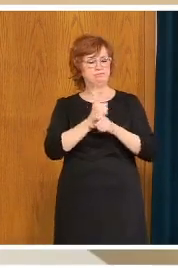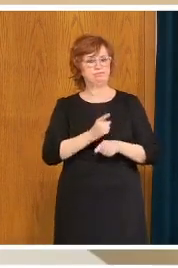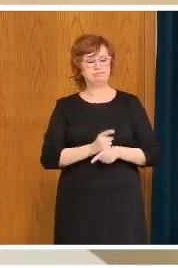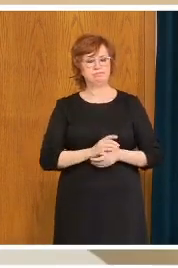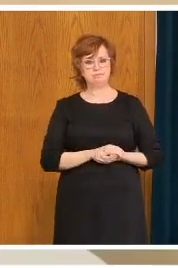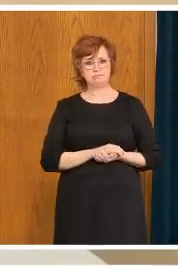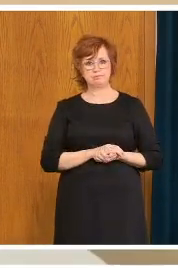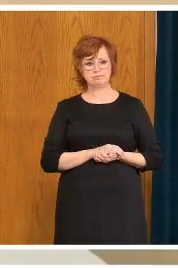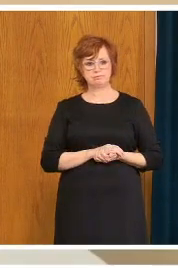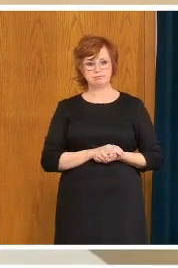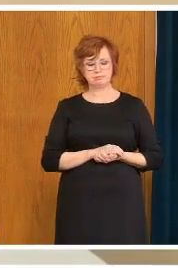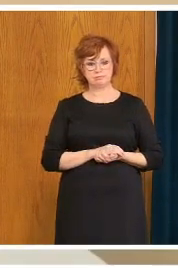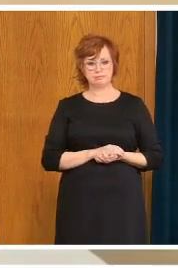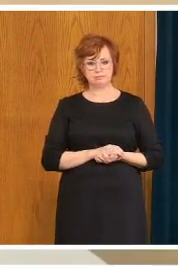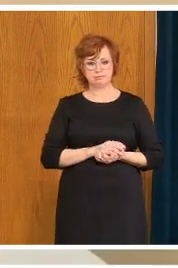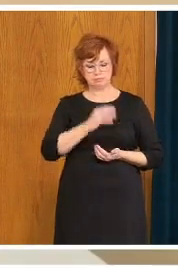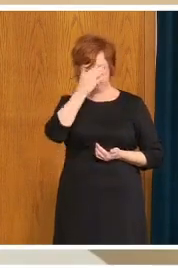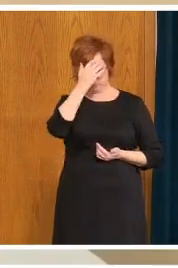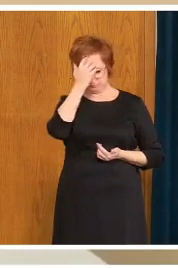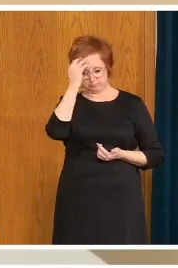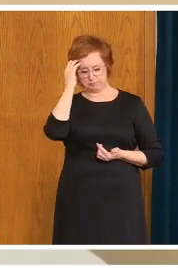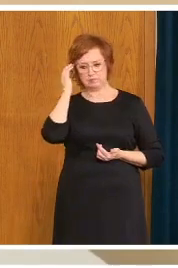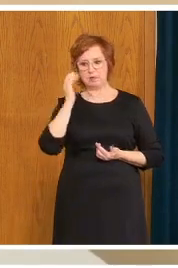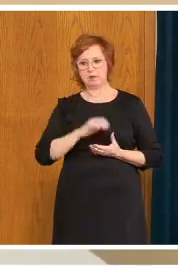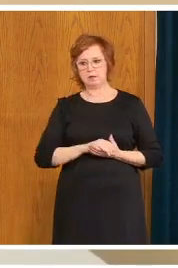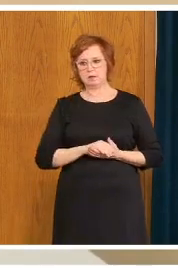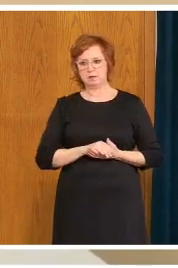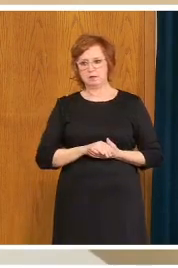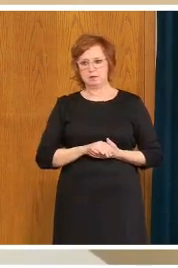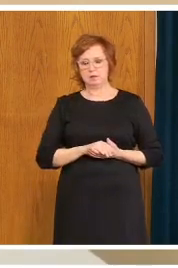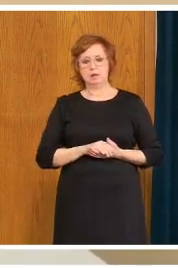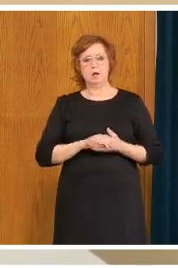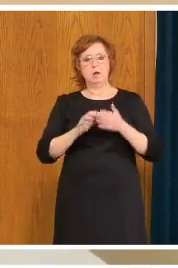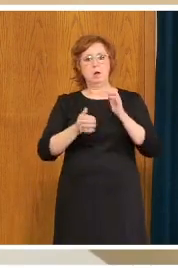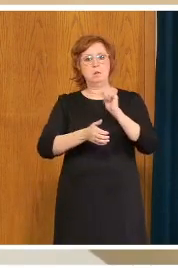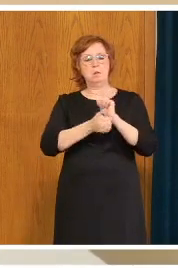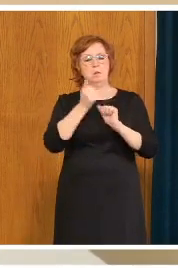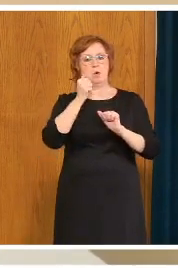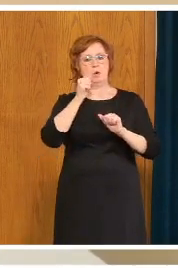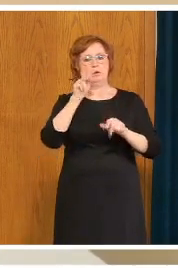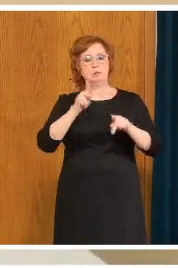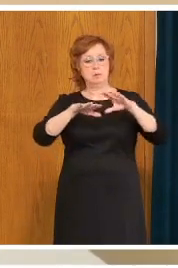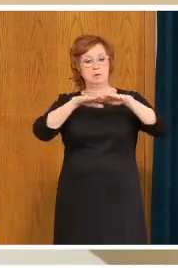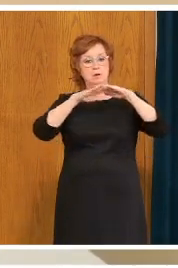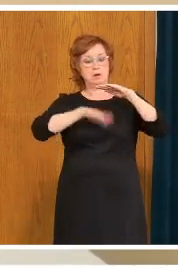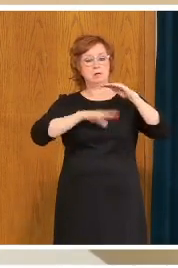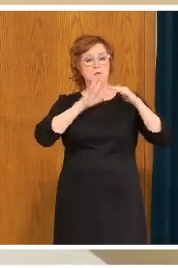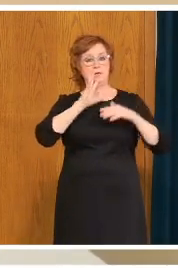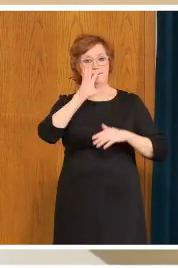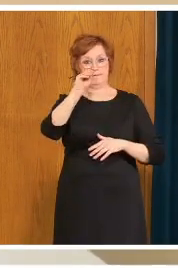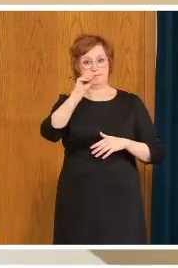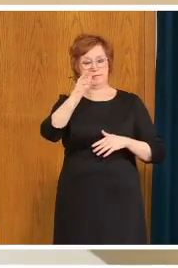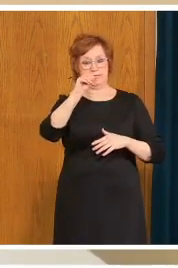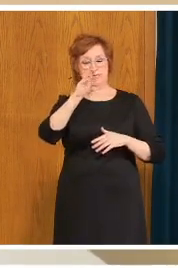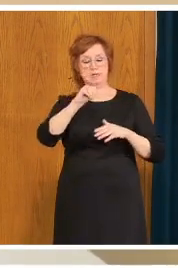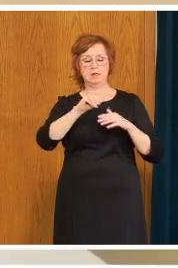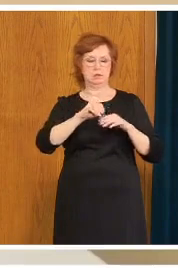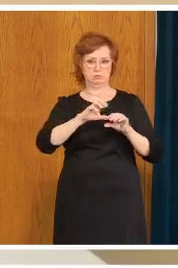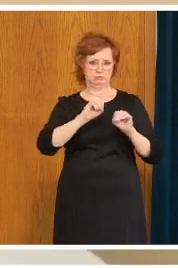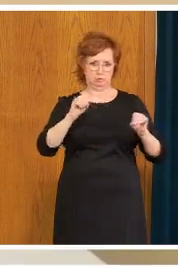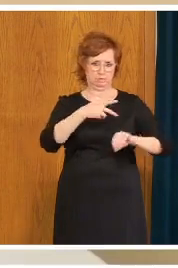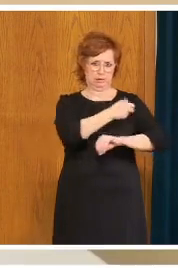majority of population under 50 is still unvaccinated. So we have to be extremely cautious not to let COVID